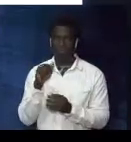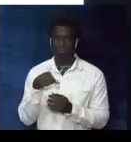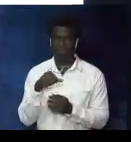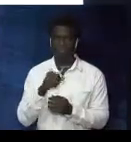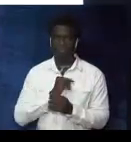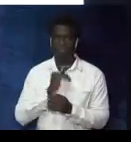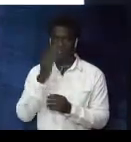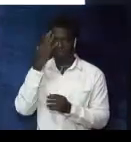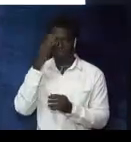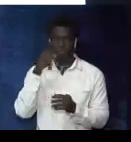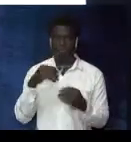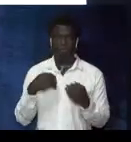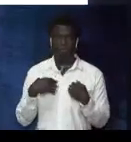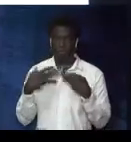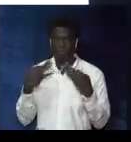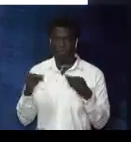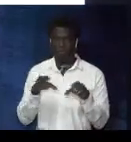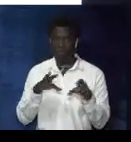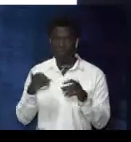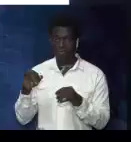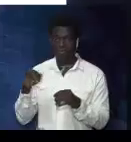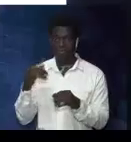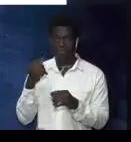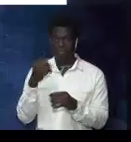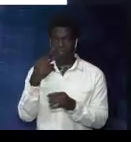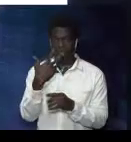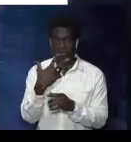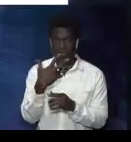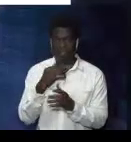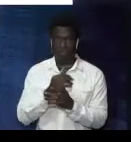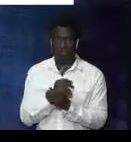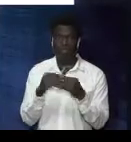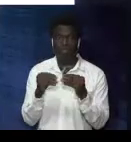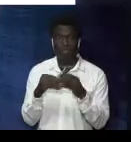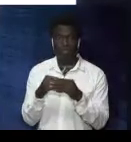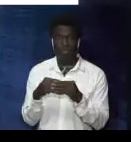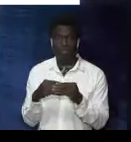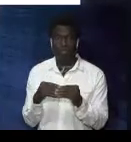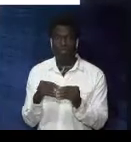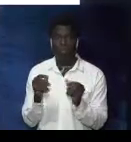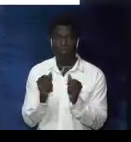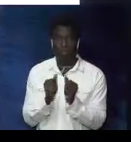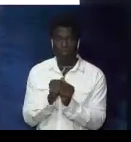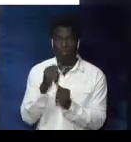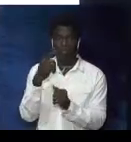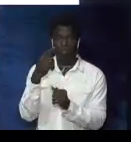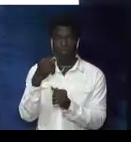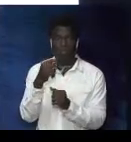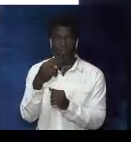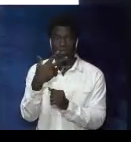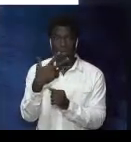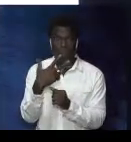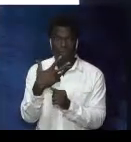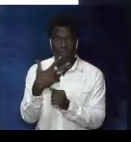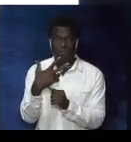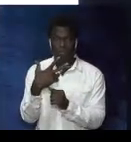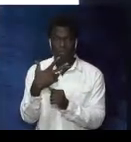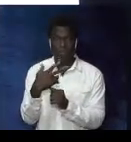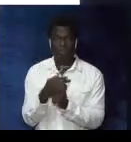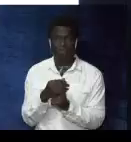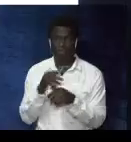Yes. I know you have finished doing the 3. You've made sentences with the 3